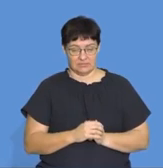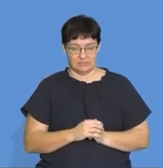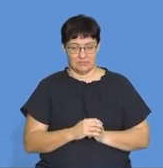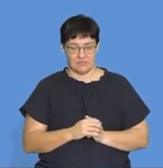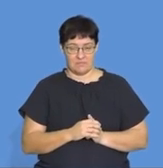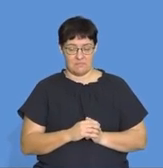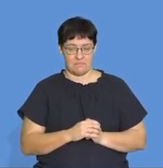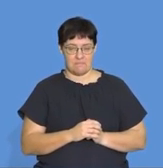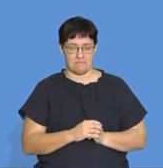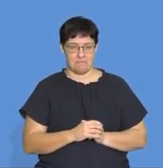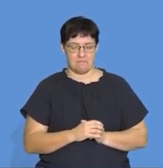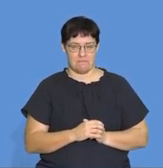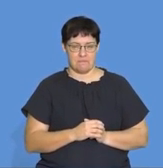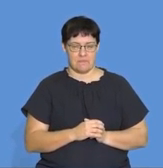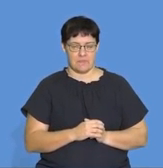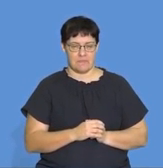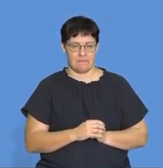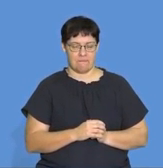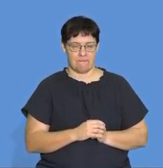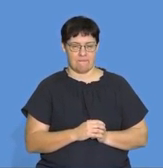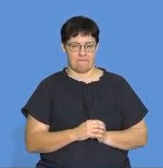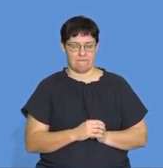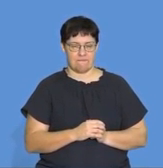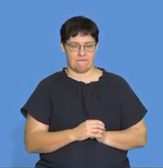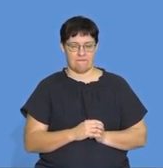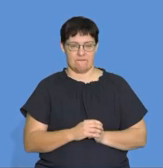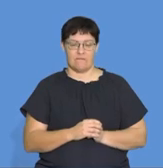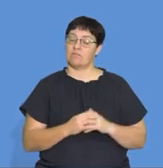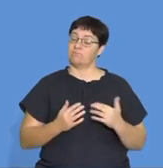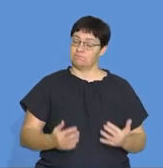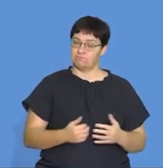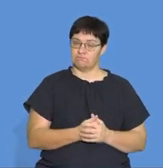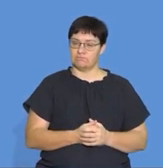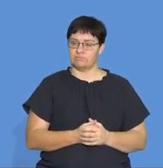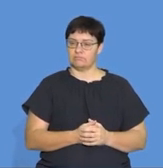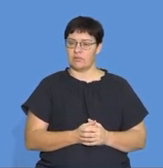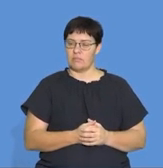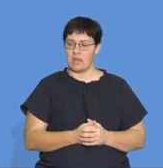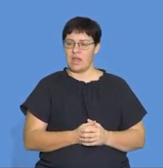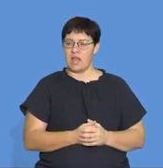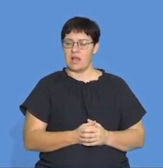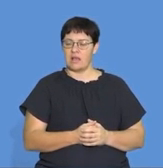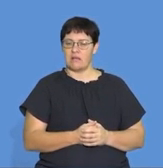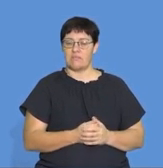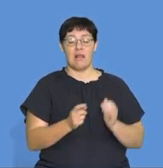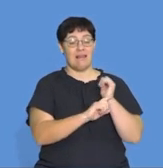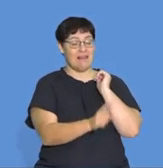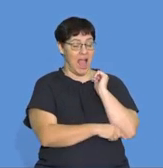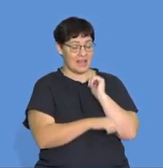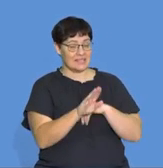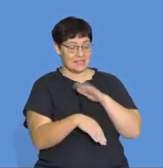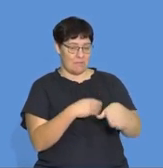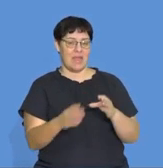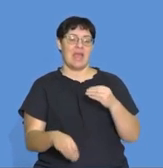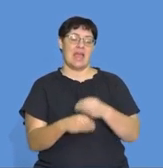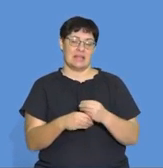the right-hand side. So I can add one last step to my step